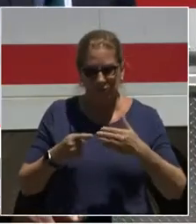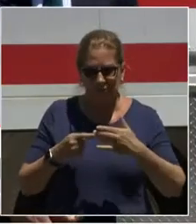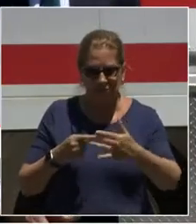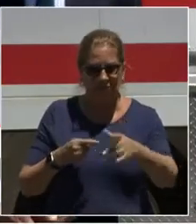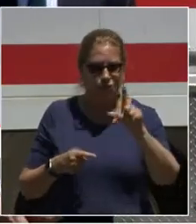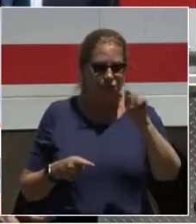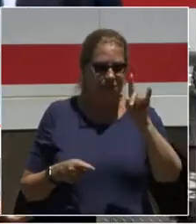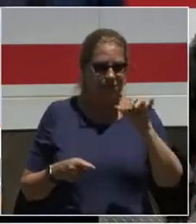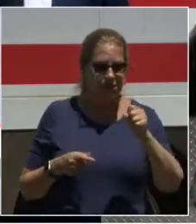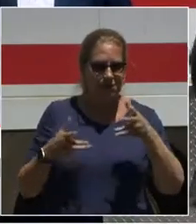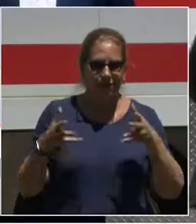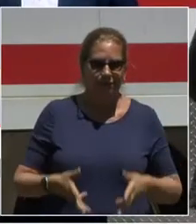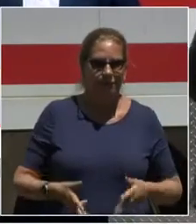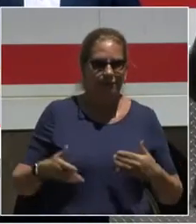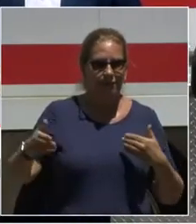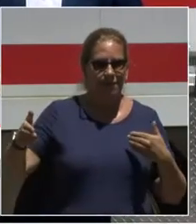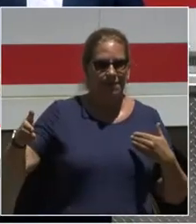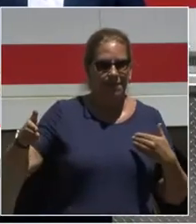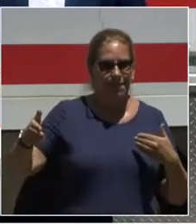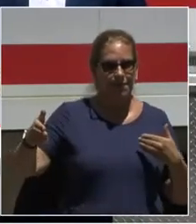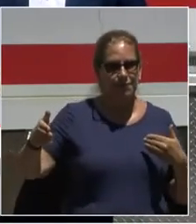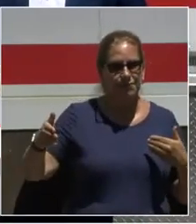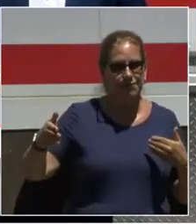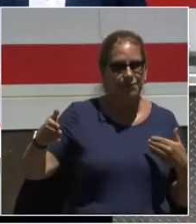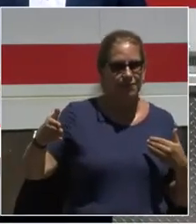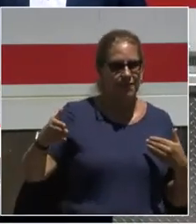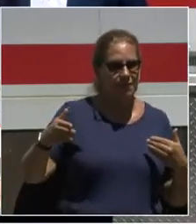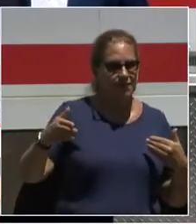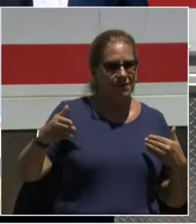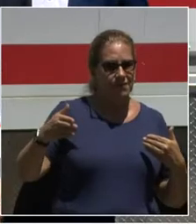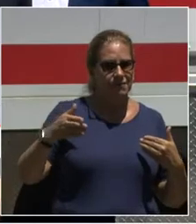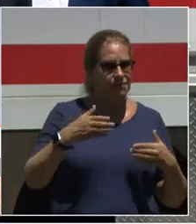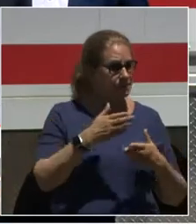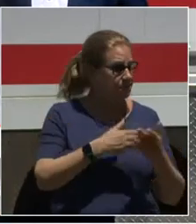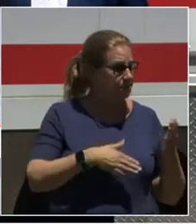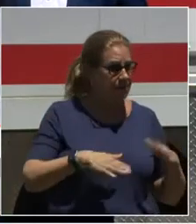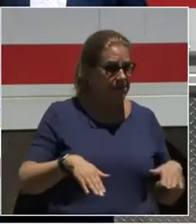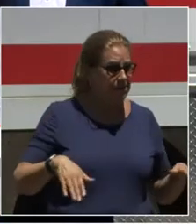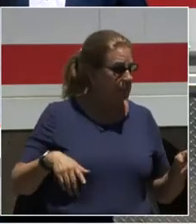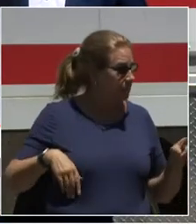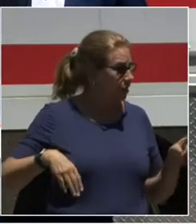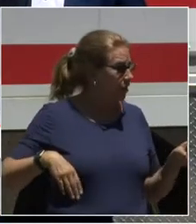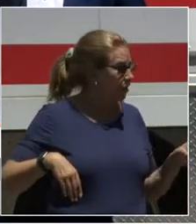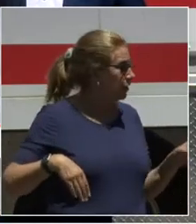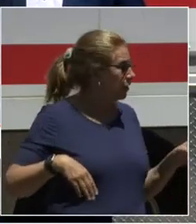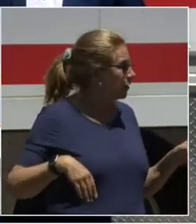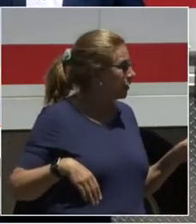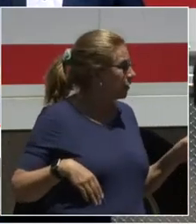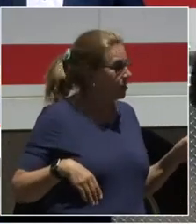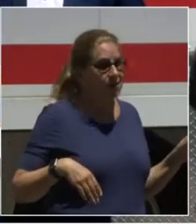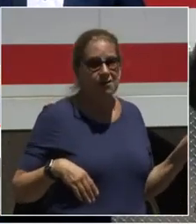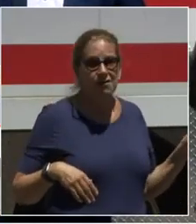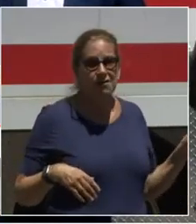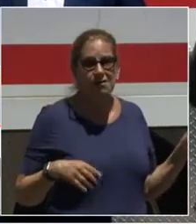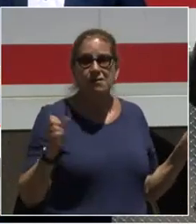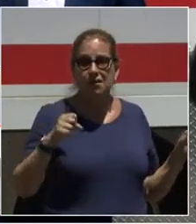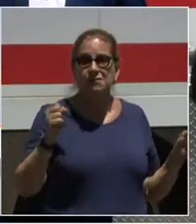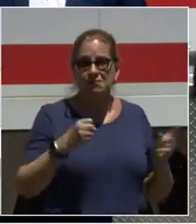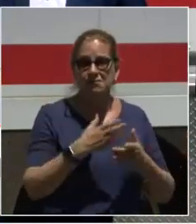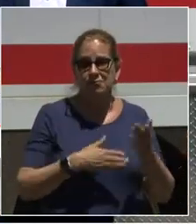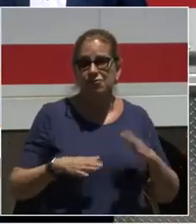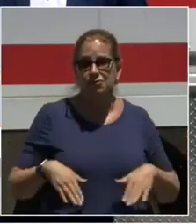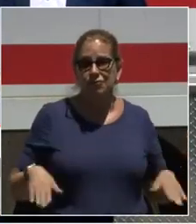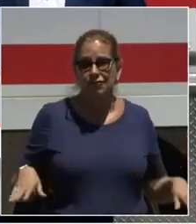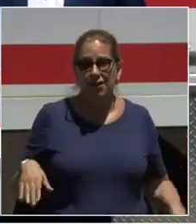this past school year? According to our database, yes. And that's what you're saying, is that the difference between 80% and the question mark? Correct.